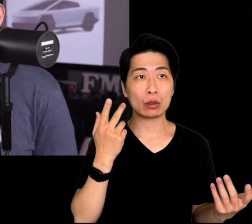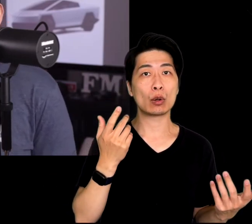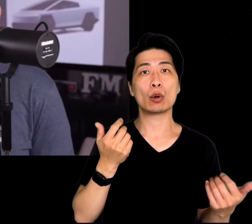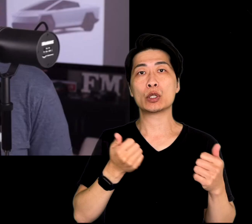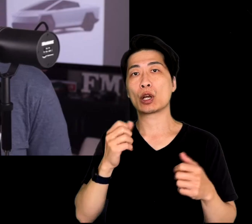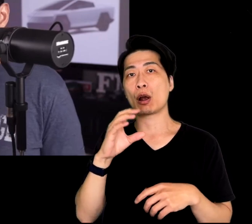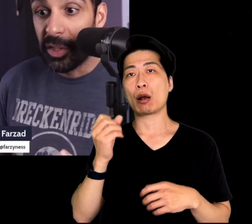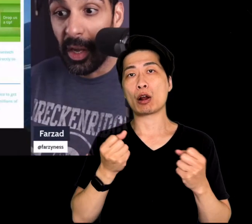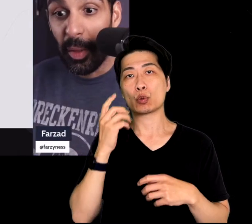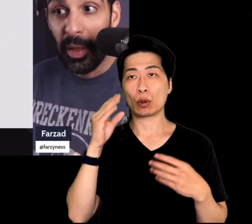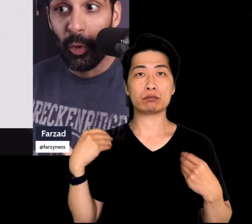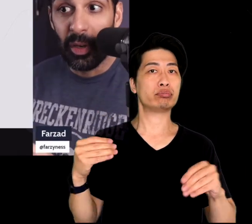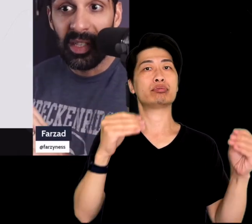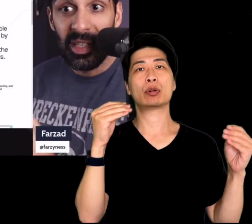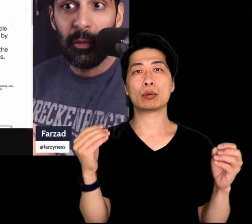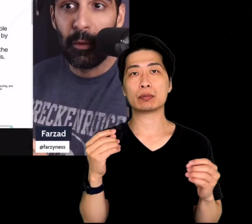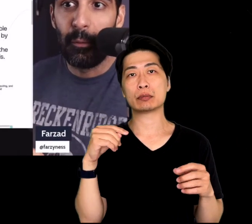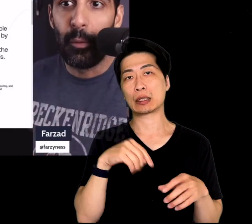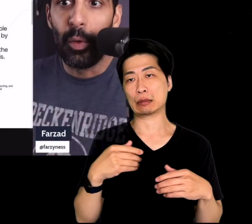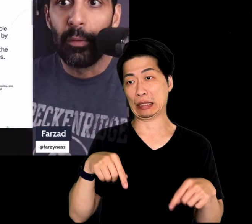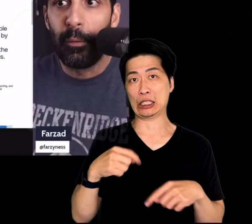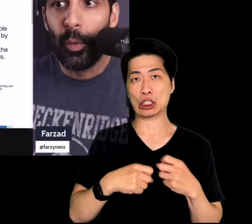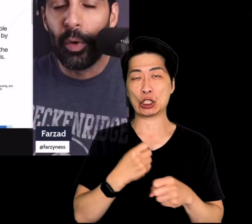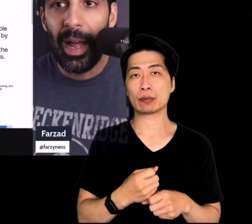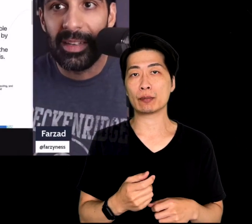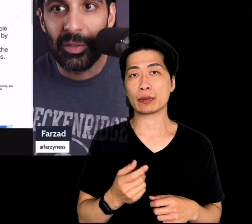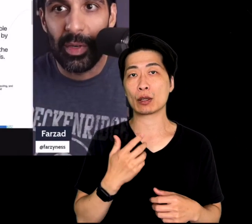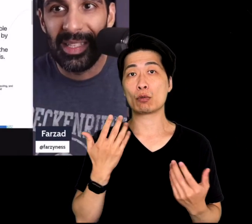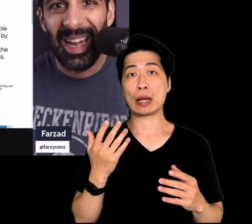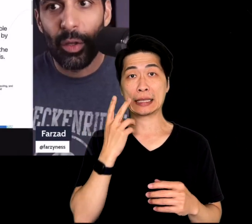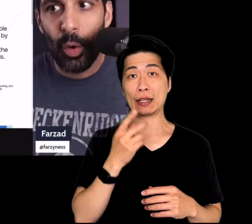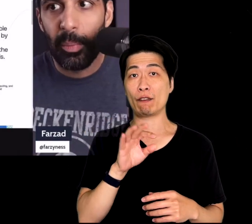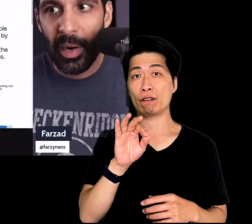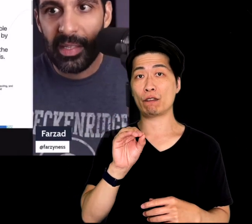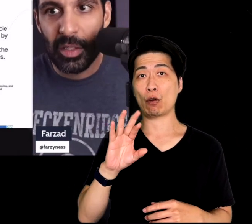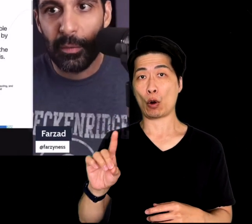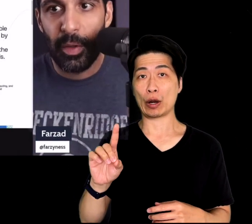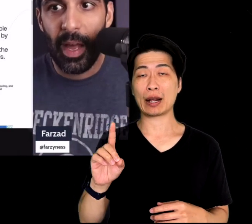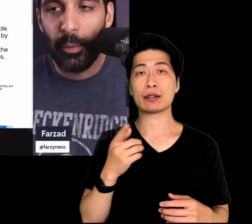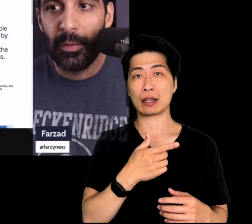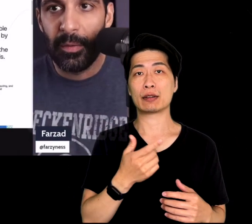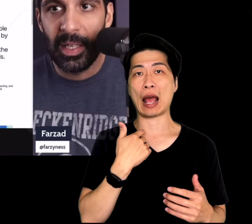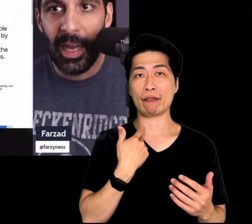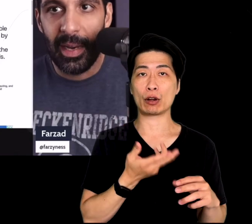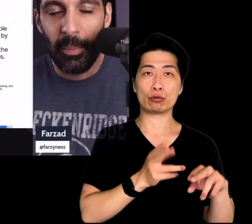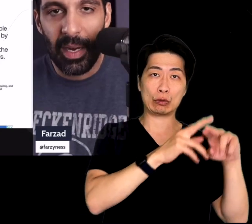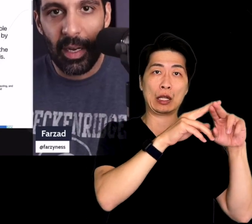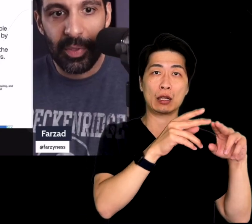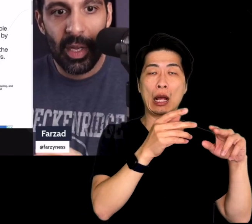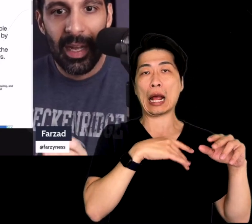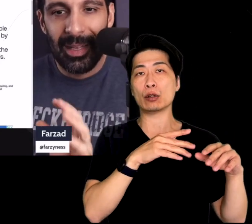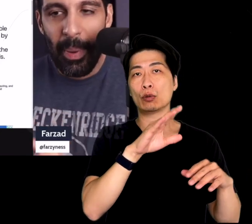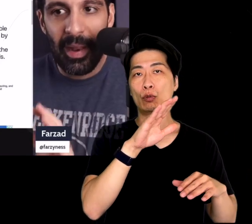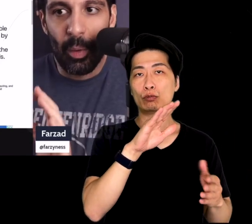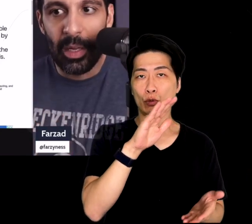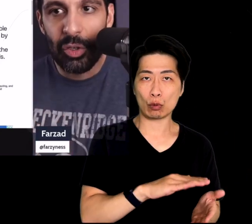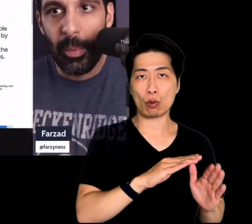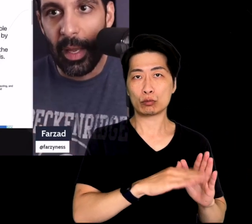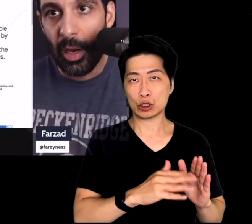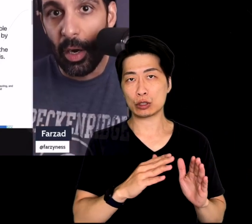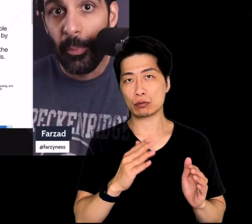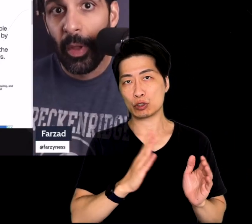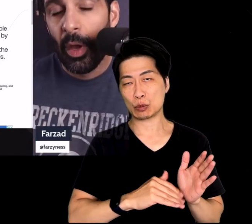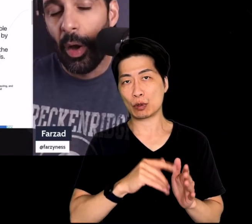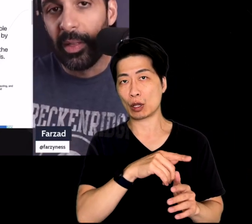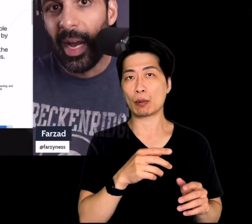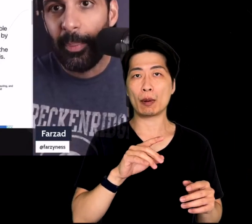market. There's another thing we're already seeing from Ford. Ford has raised and lower prices for the F-150 Lightning pickups, depending on what trim